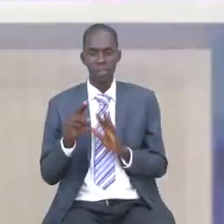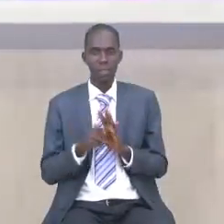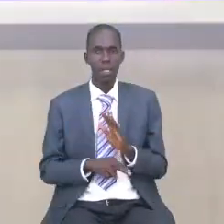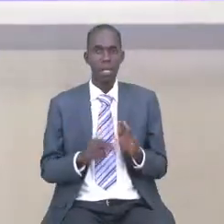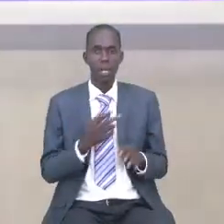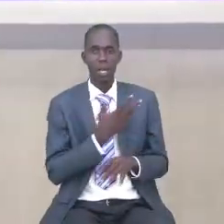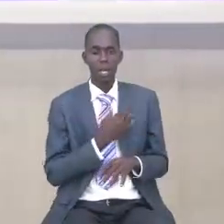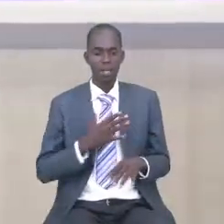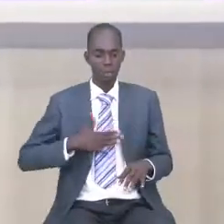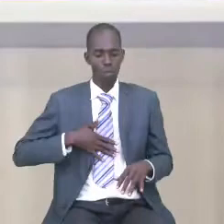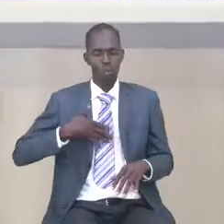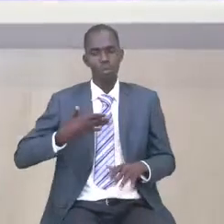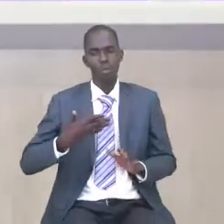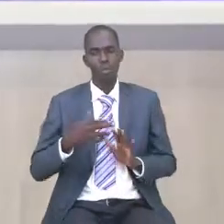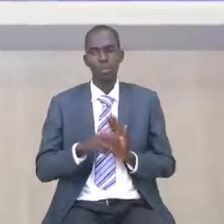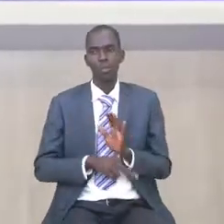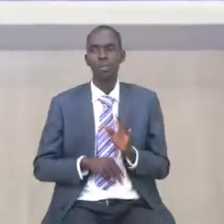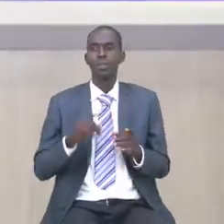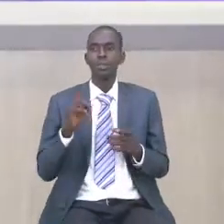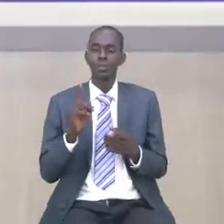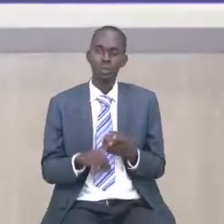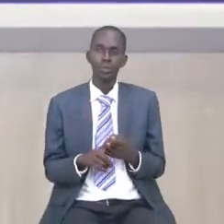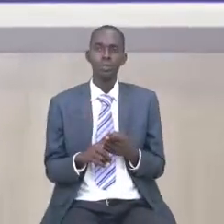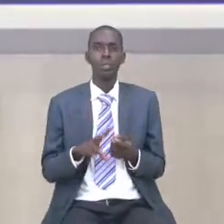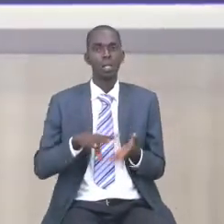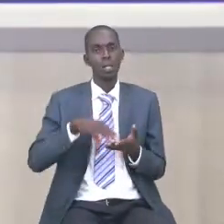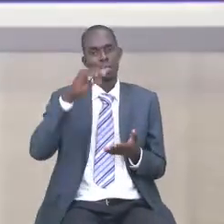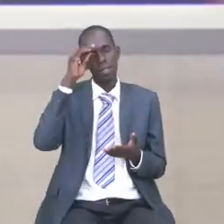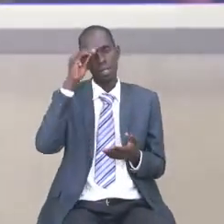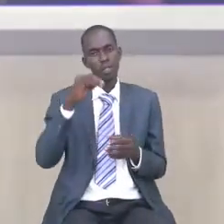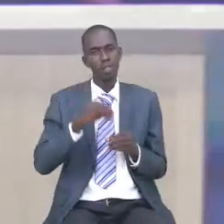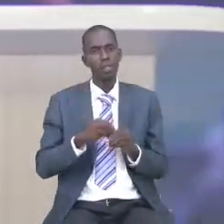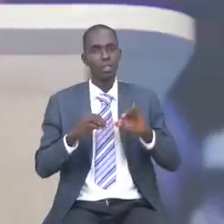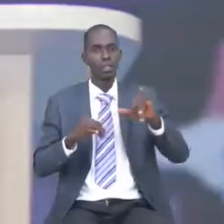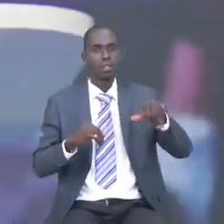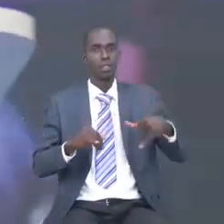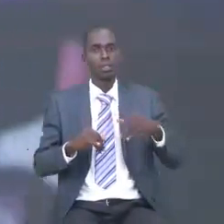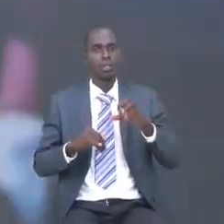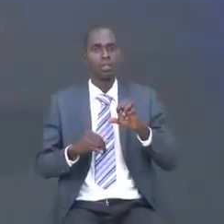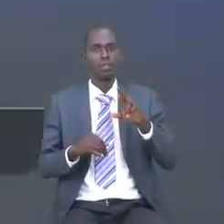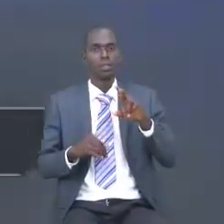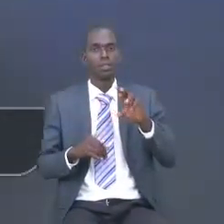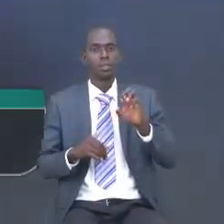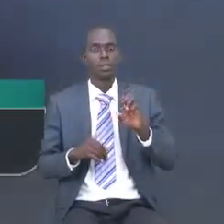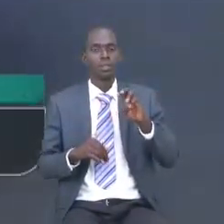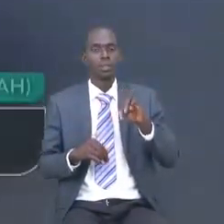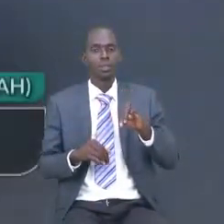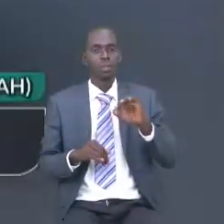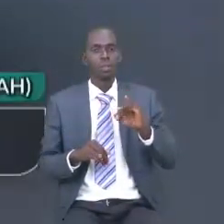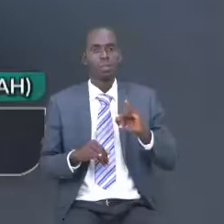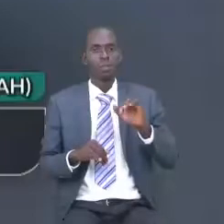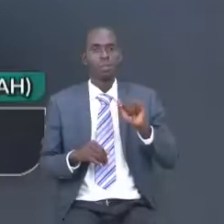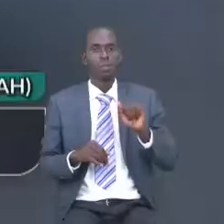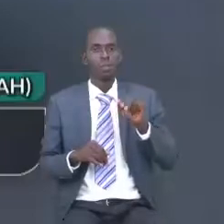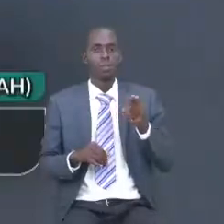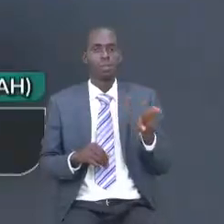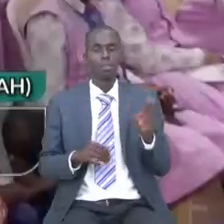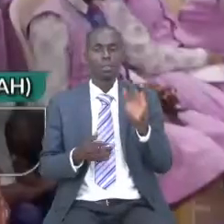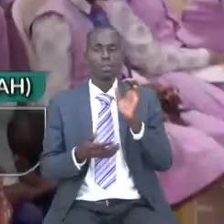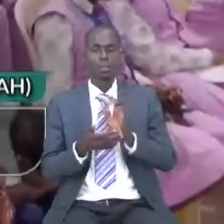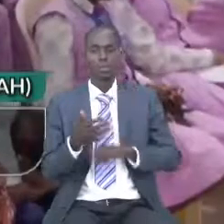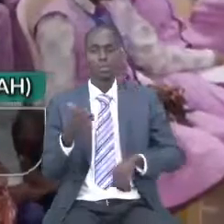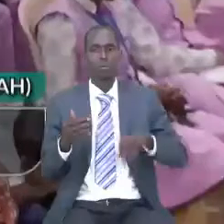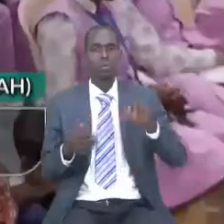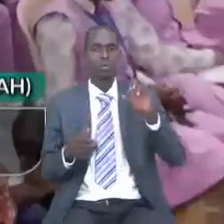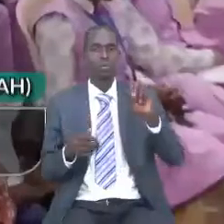willingness to learn. Jeremiah chapter 12 verse 16.